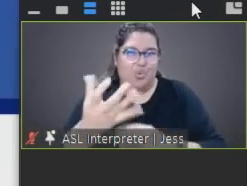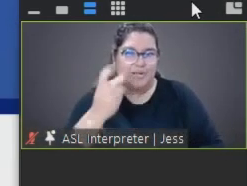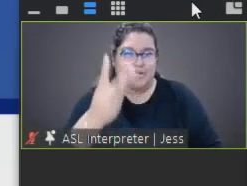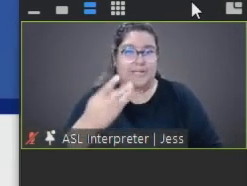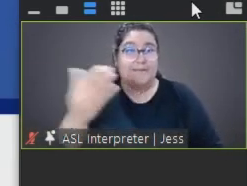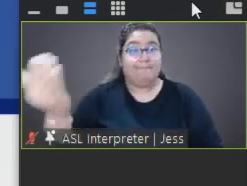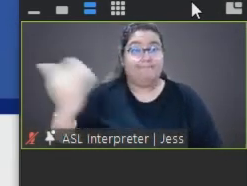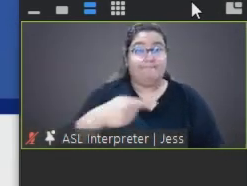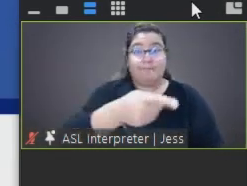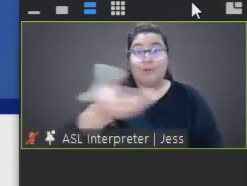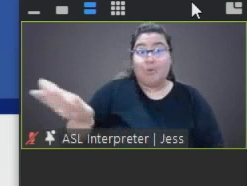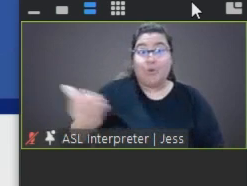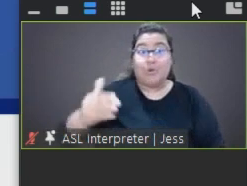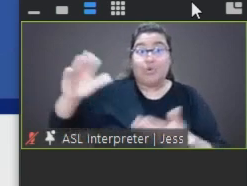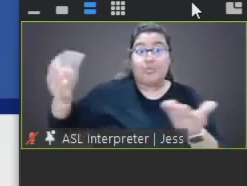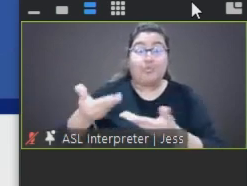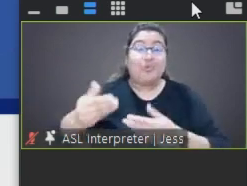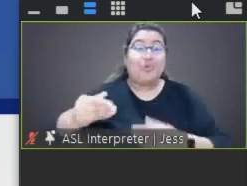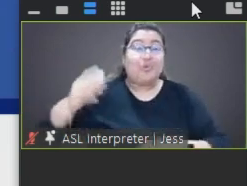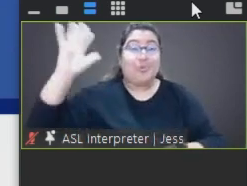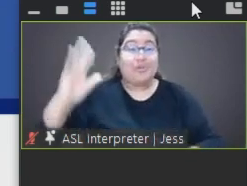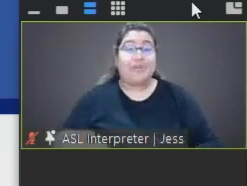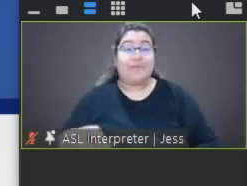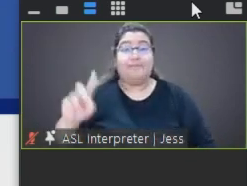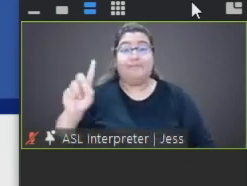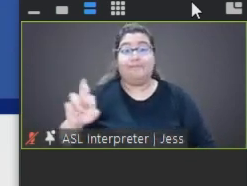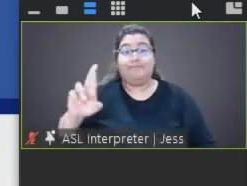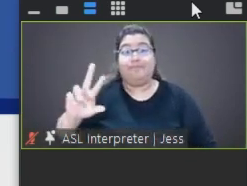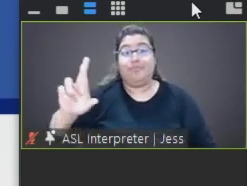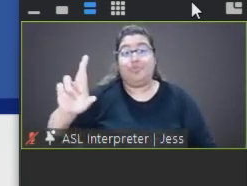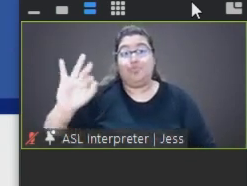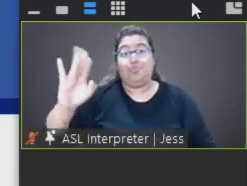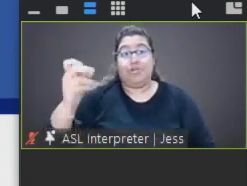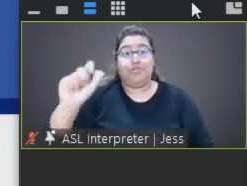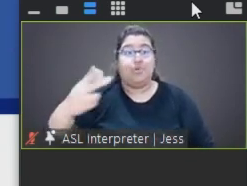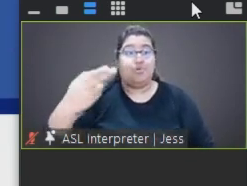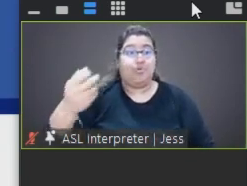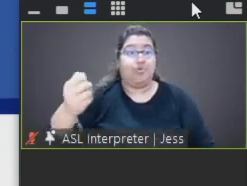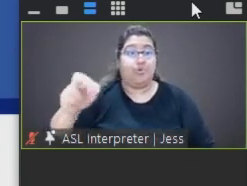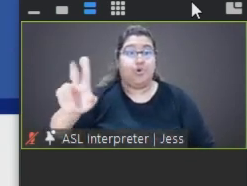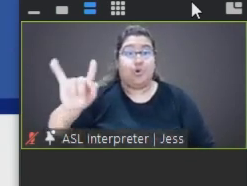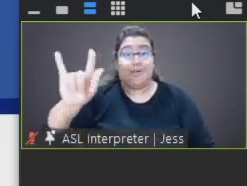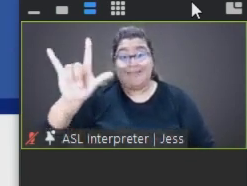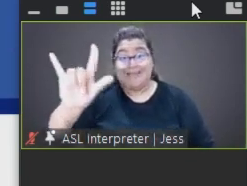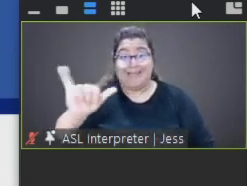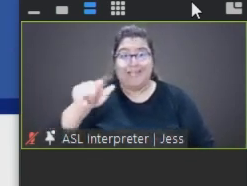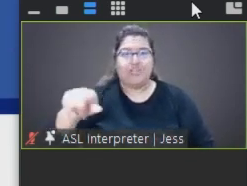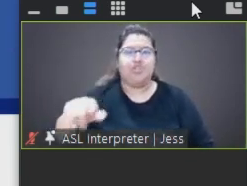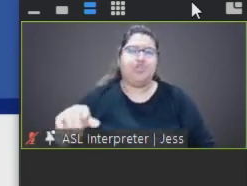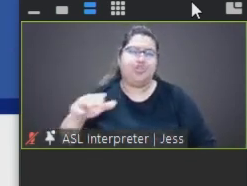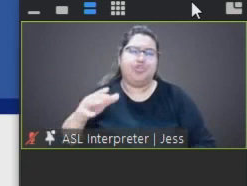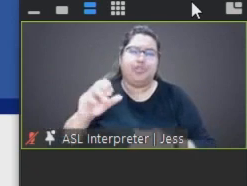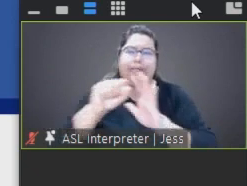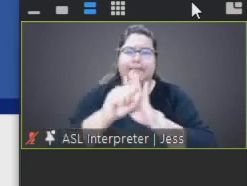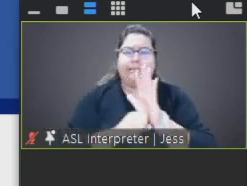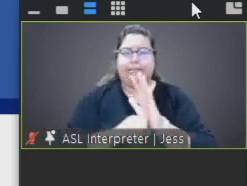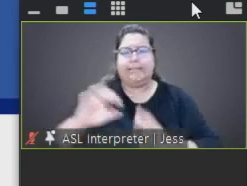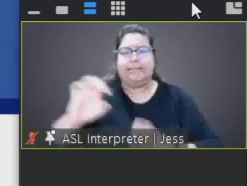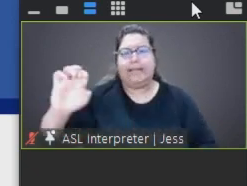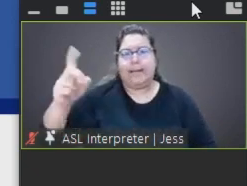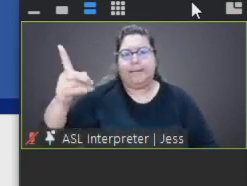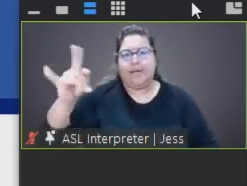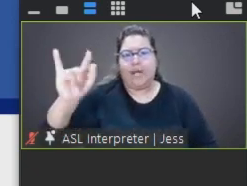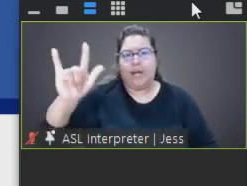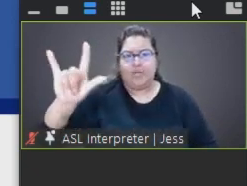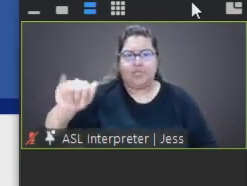presenters for today. Dr. Rachel Herlihy, our state epidemiologist at CDPHE. We're joined by Dr. Kevin Carney, Associate Chief